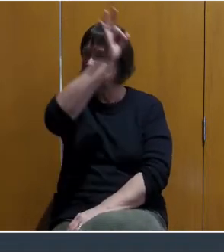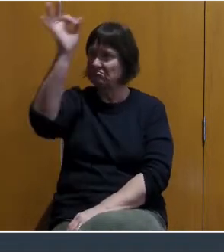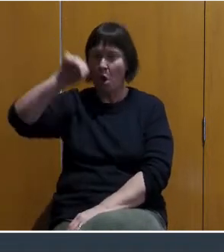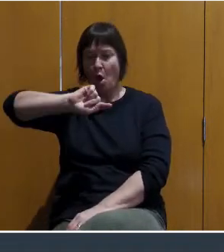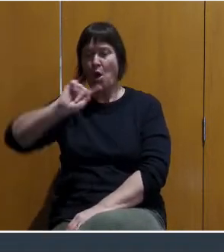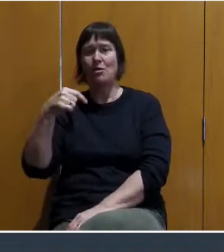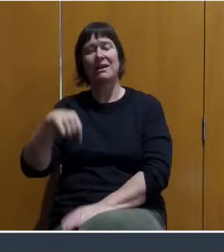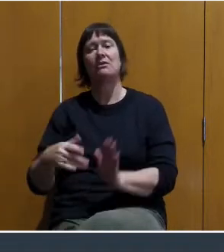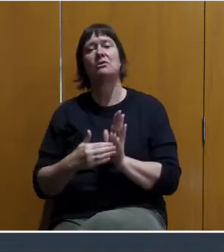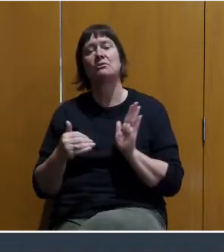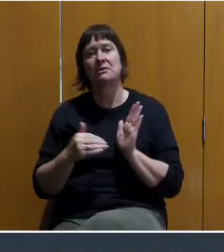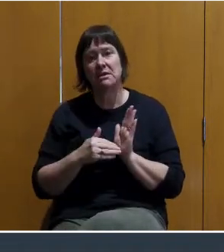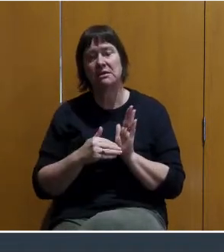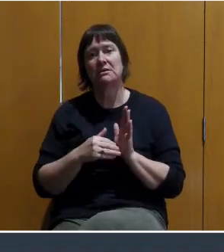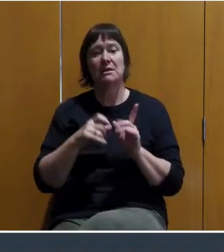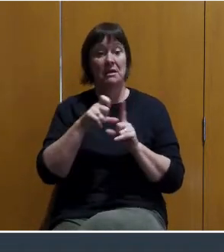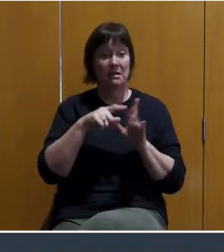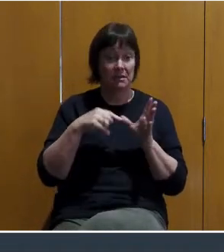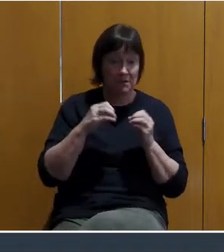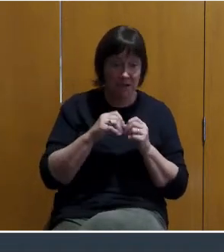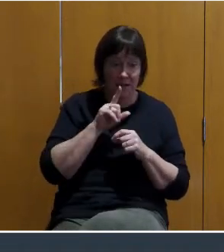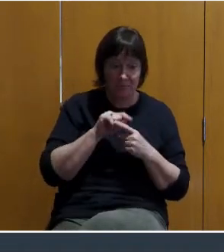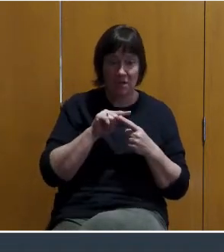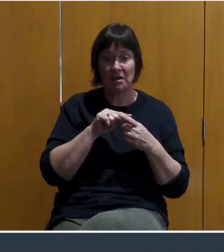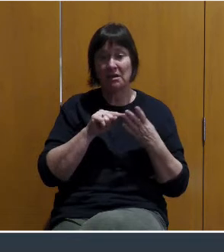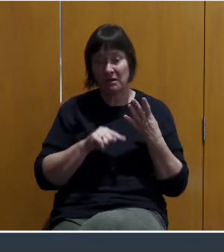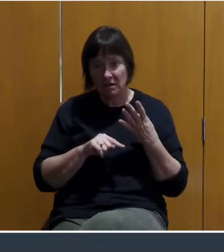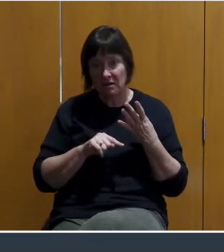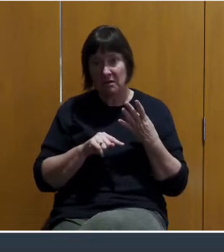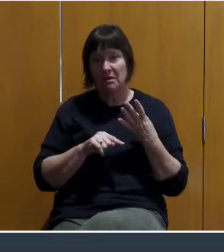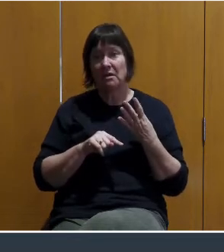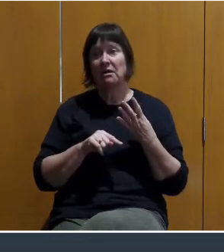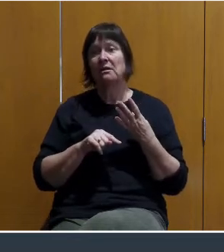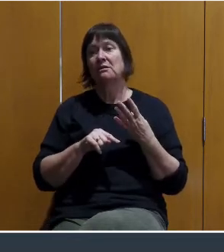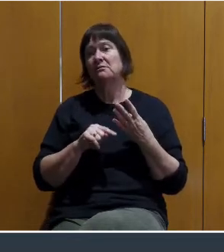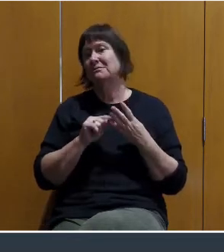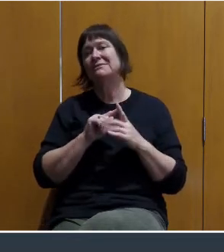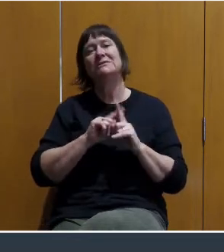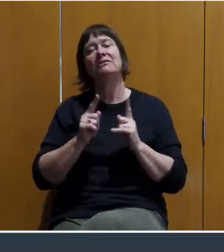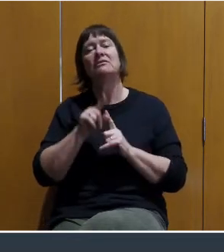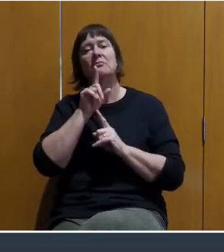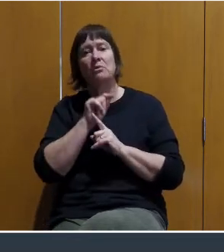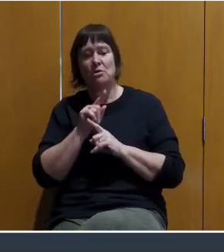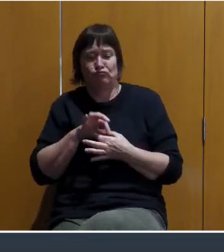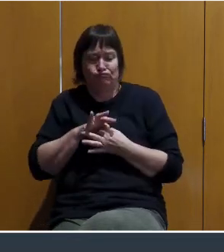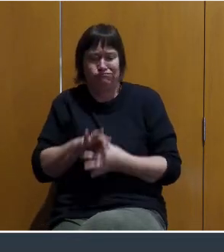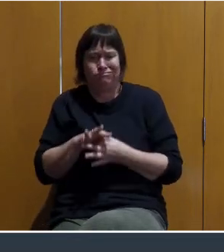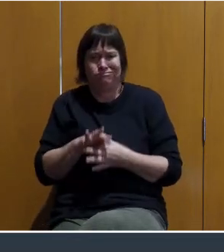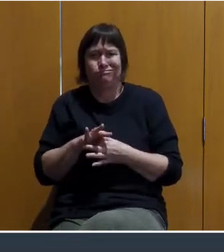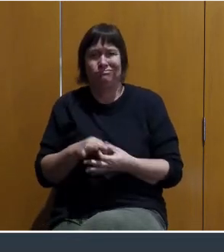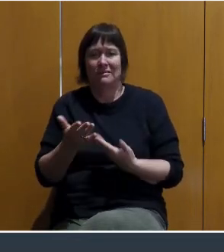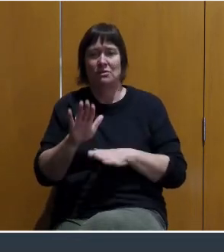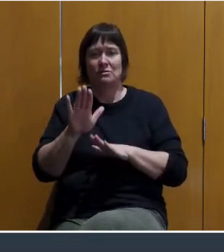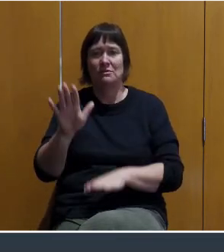those, the paradise shelduck, the wrybill, and the variable oyster catcher, and the banded dotterels.